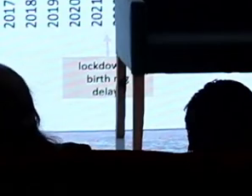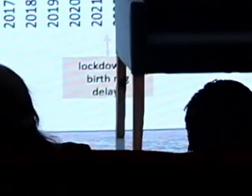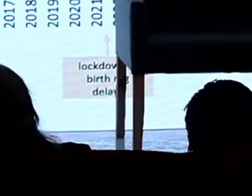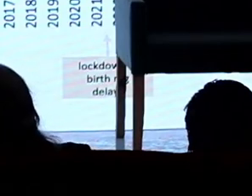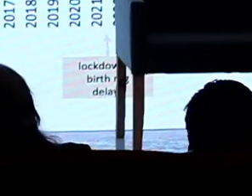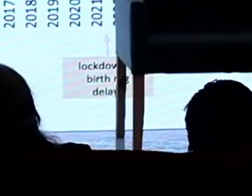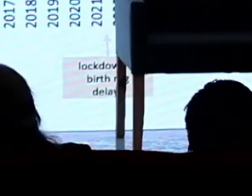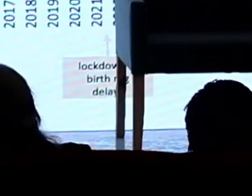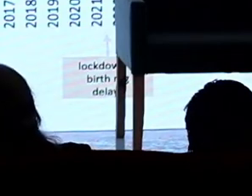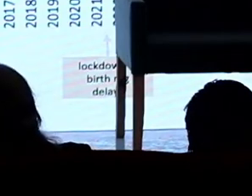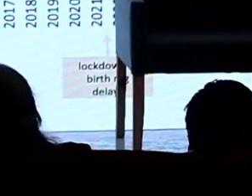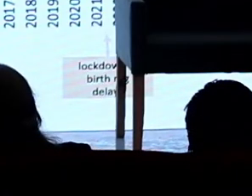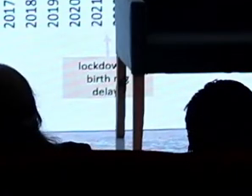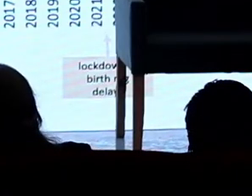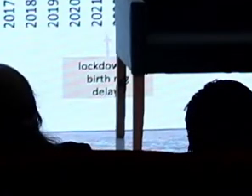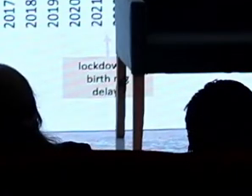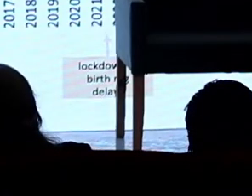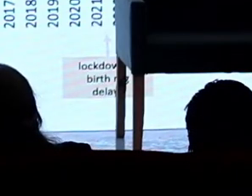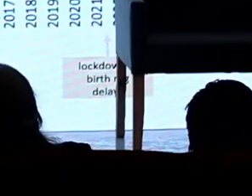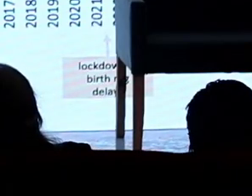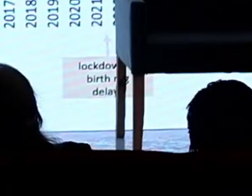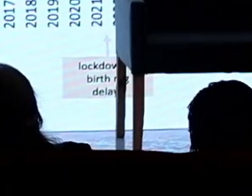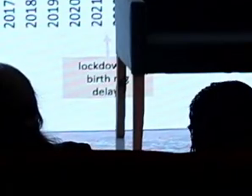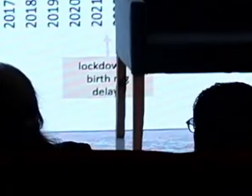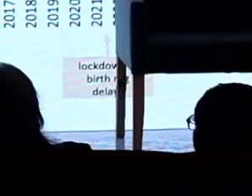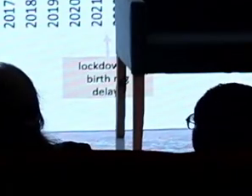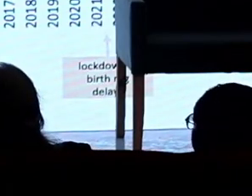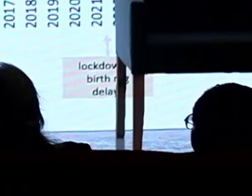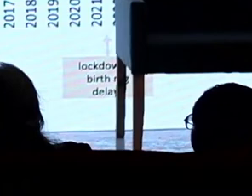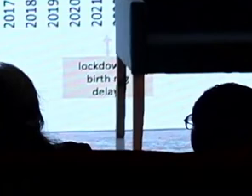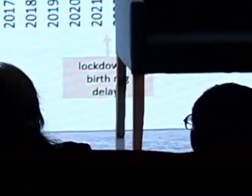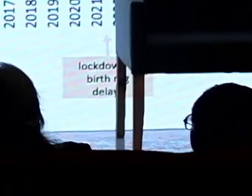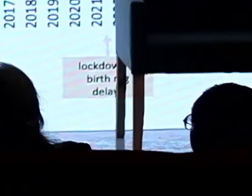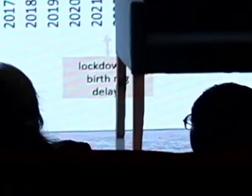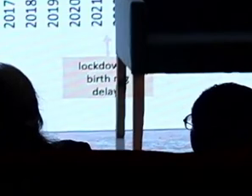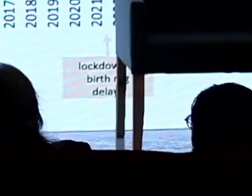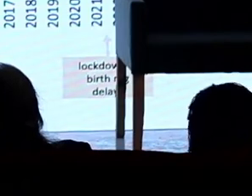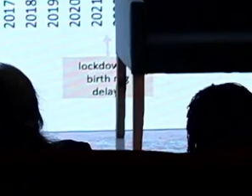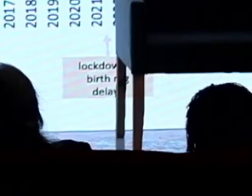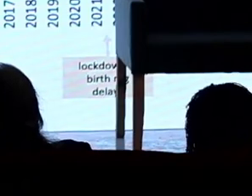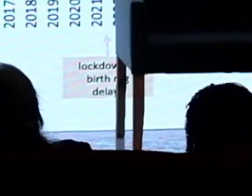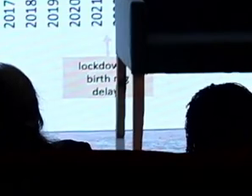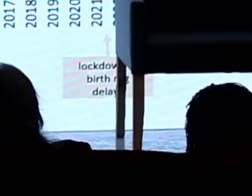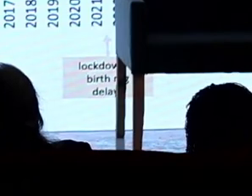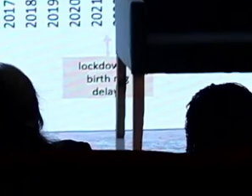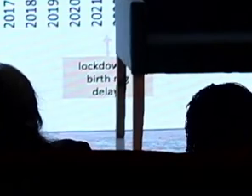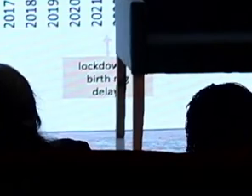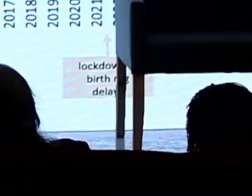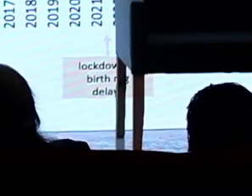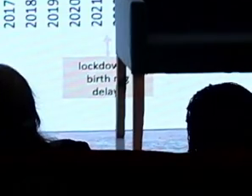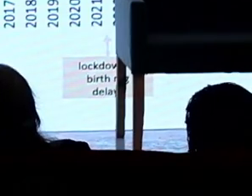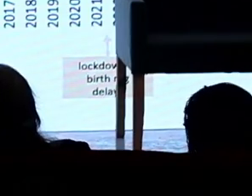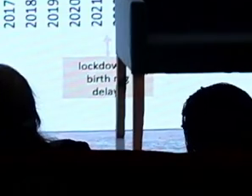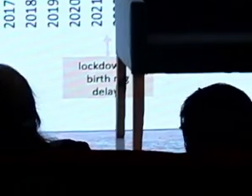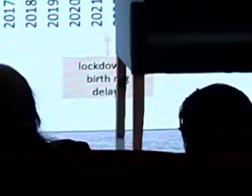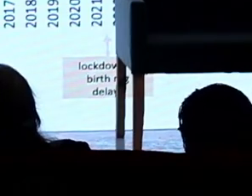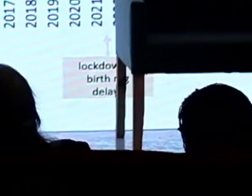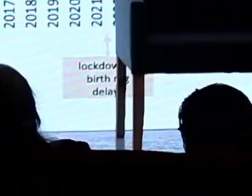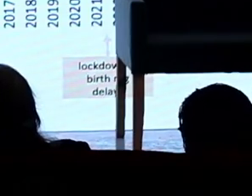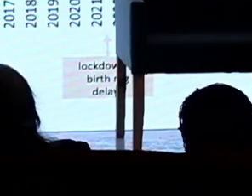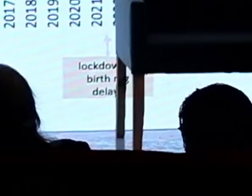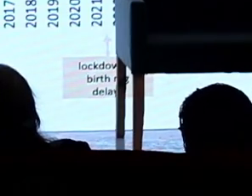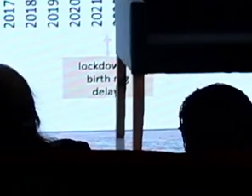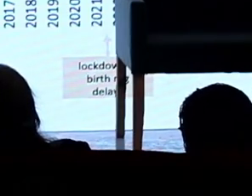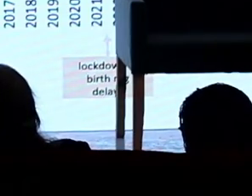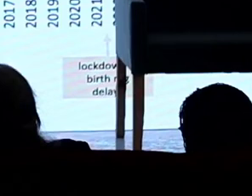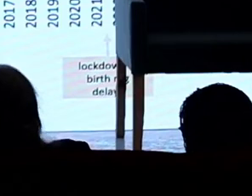Is that also just to remind everybody that when it was first introduced in 1998, you can see that for the first year